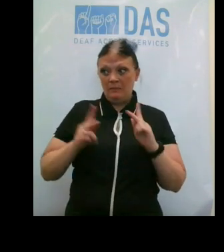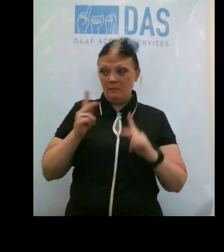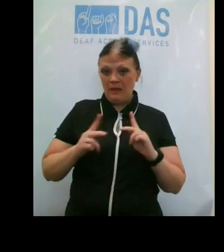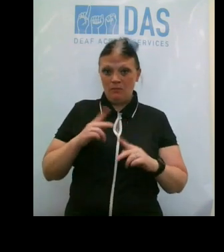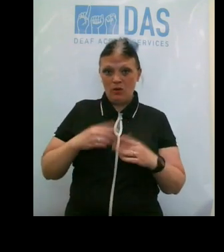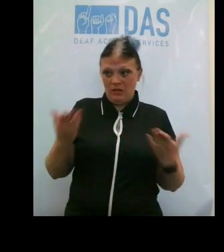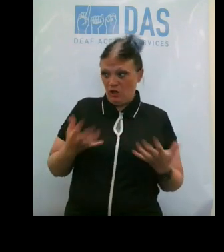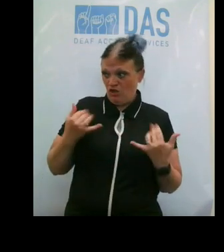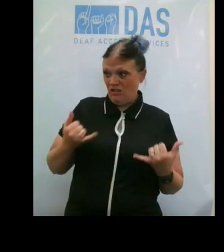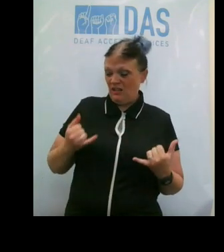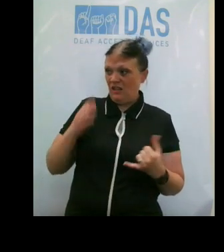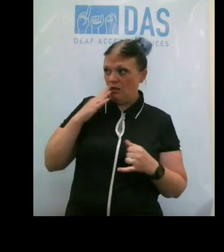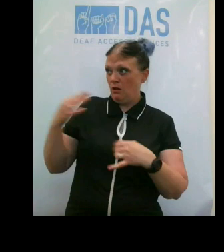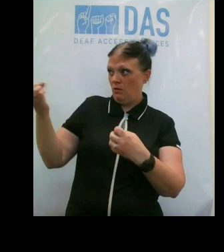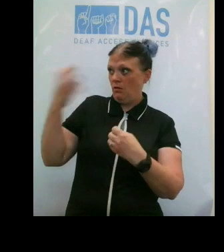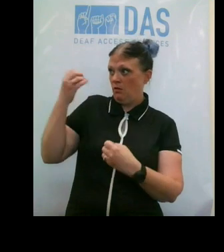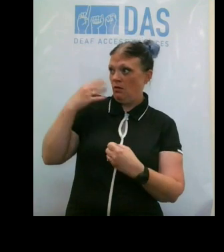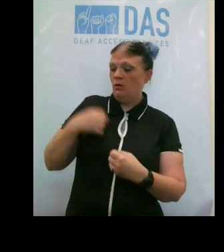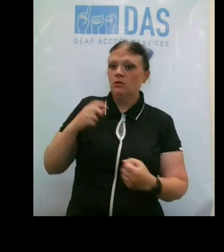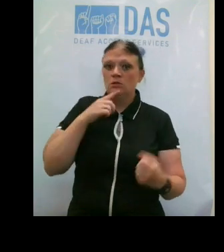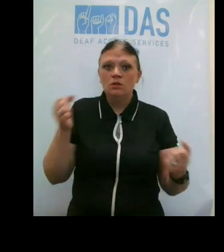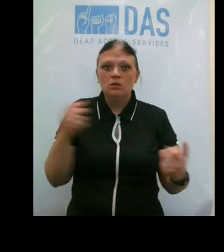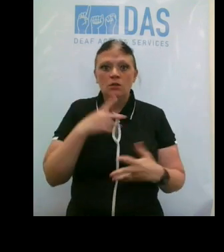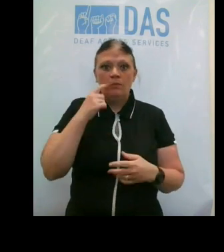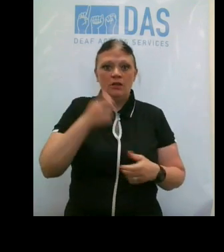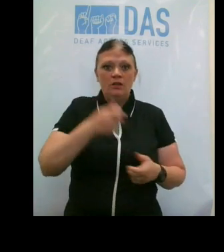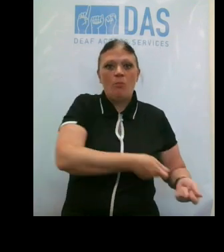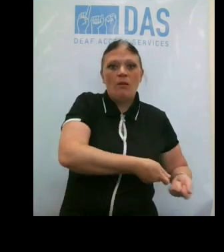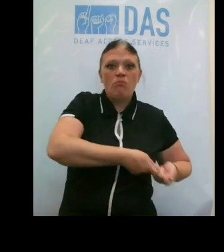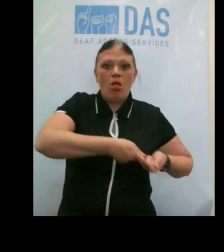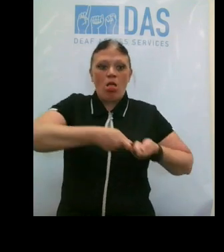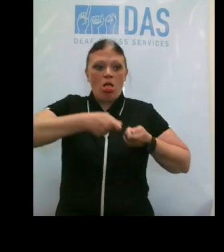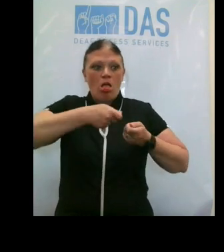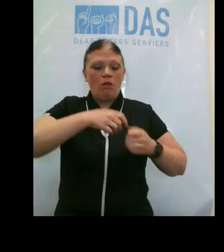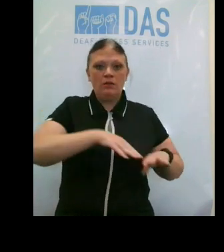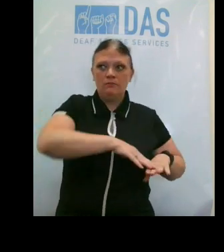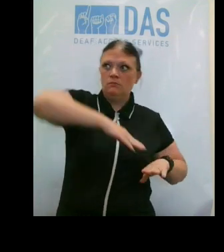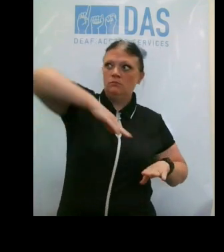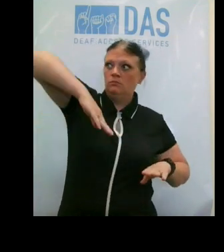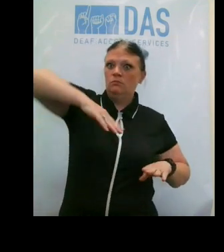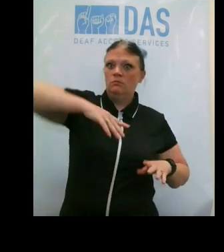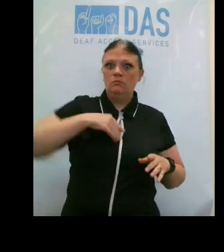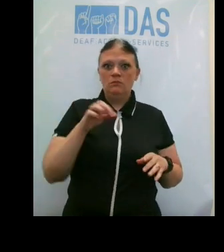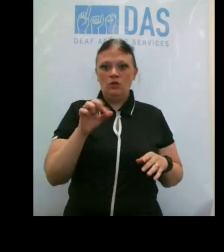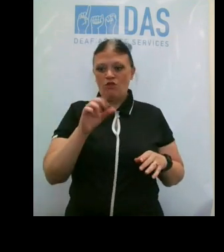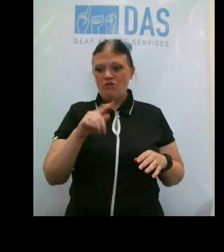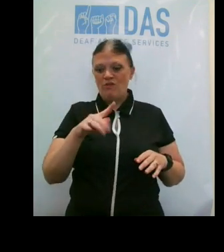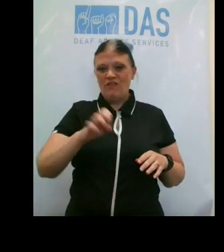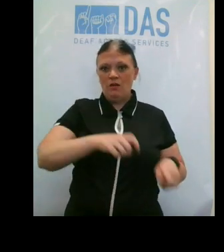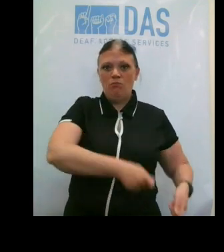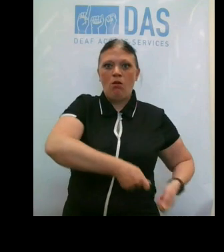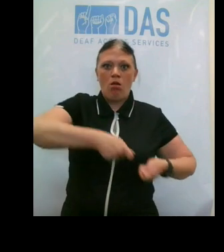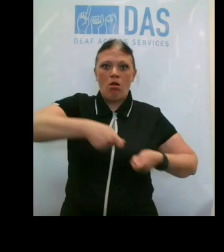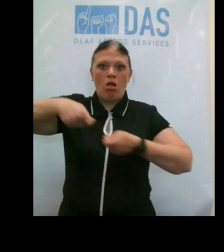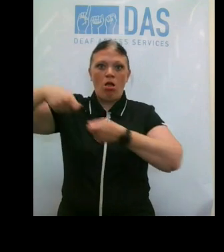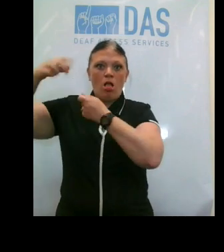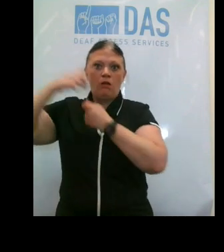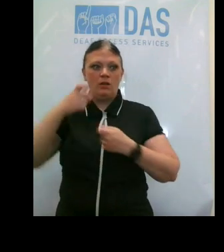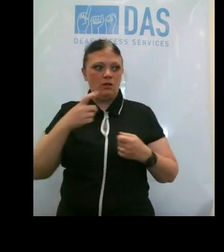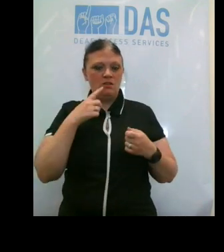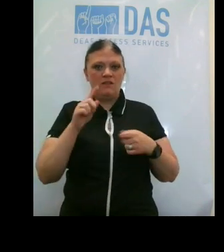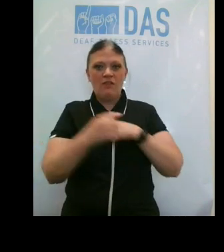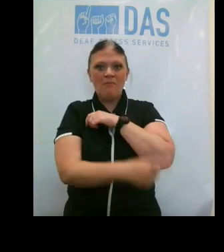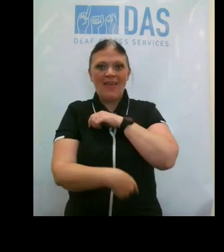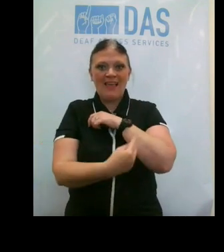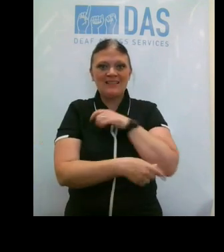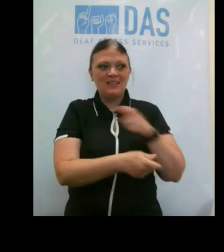were as they were basically being pulled up the ravine walls, which are quite steep and high, to safety. So I want to thank the emergency responders for the work